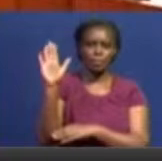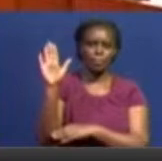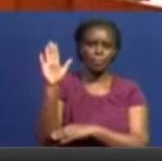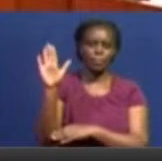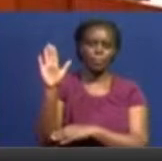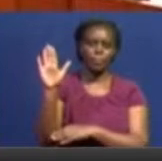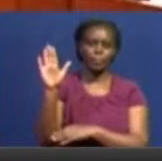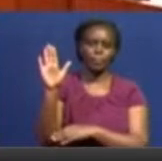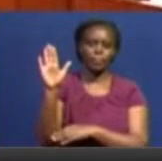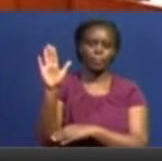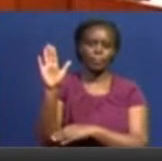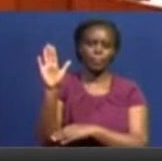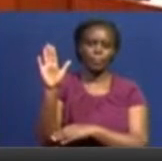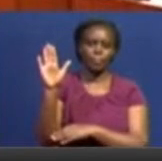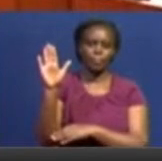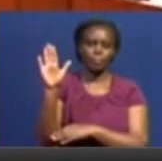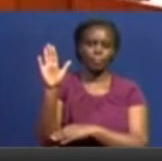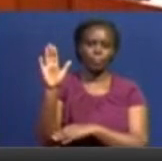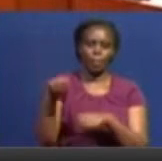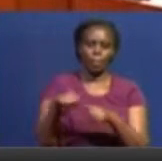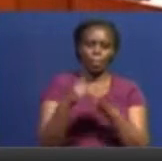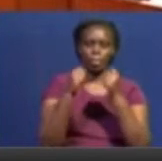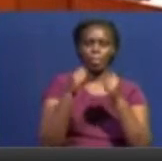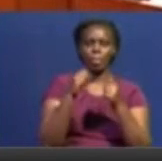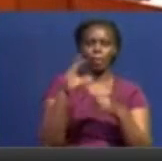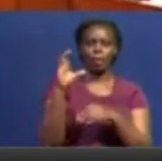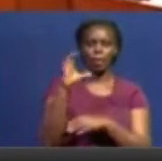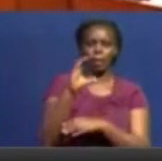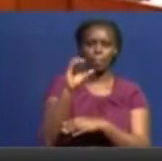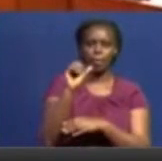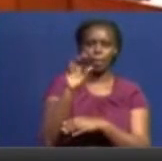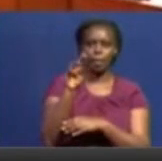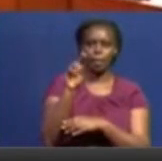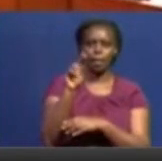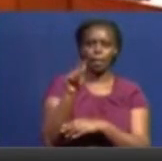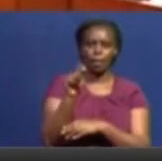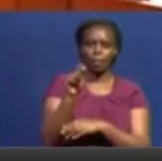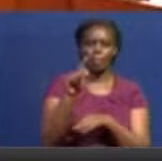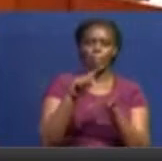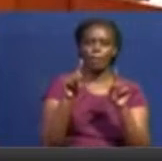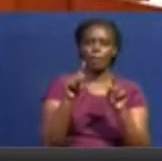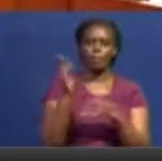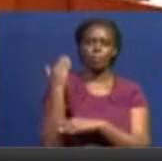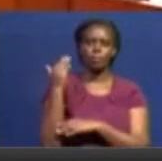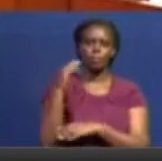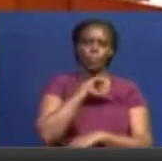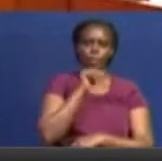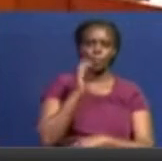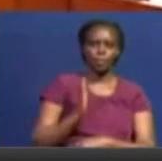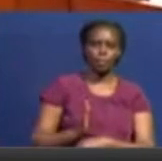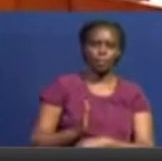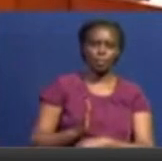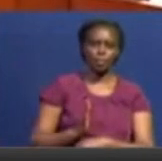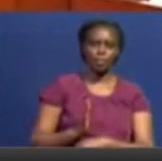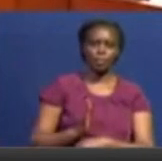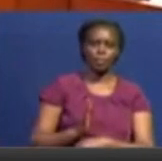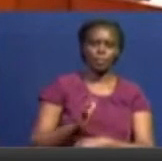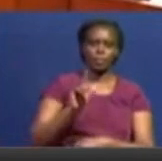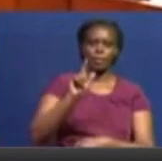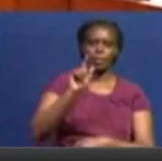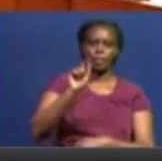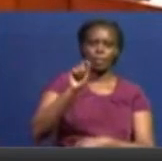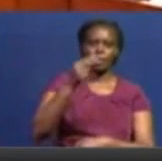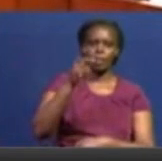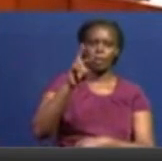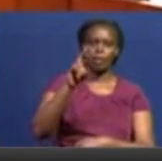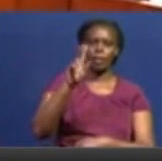President dissolved his cabinet. But the former senator for Tharaka-Nithi County